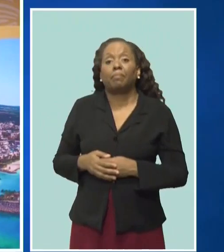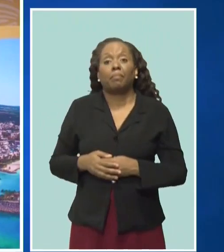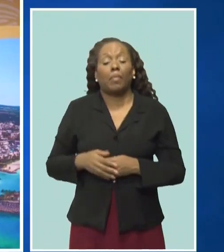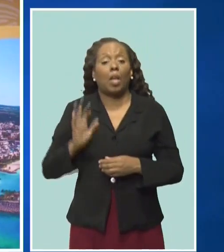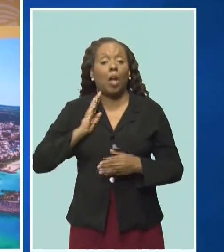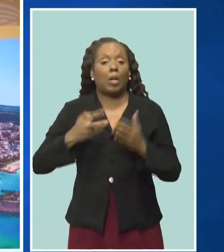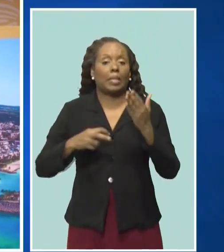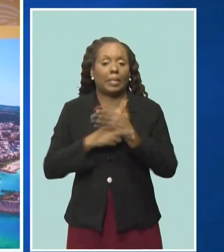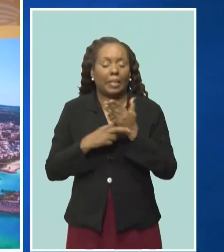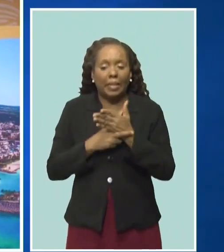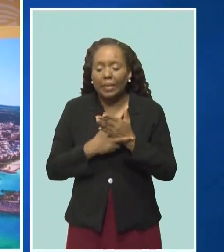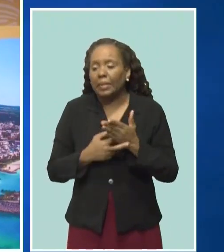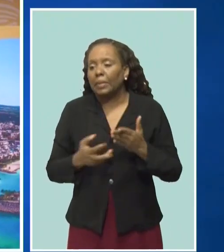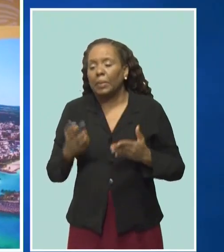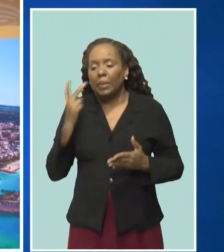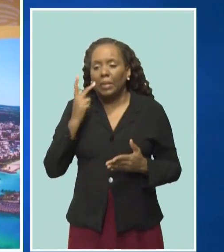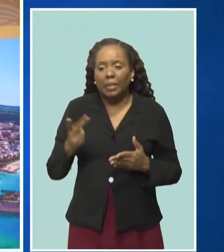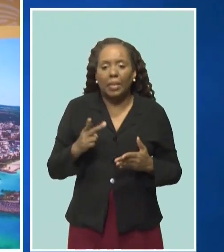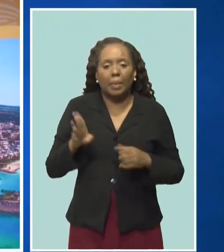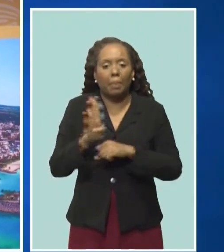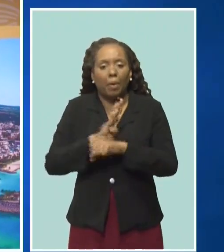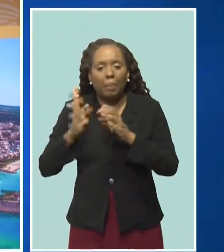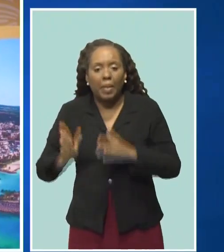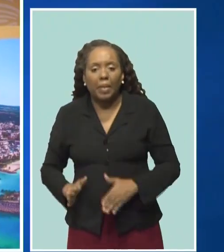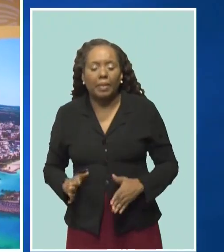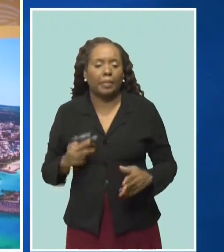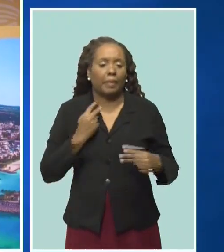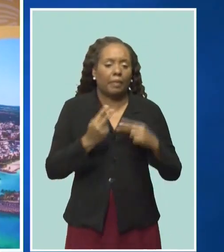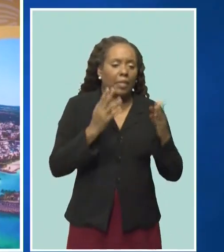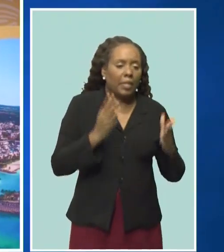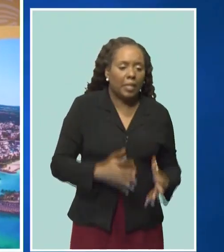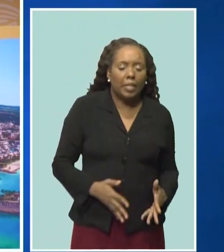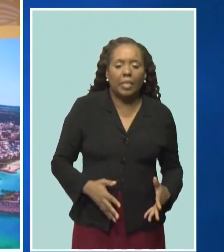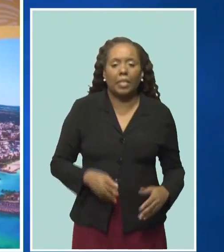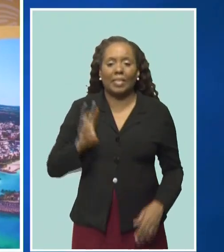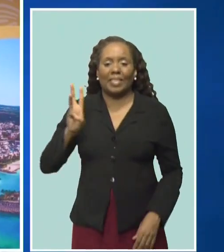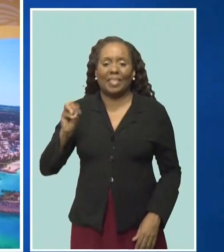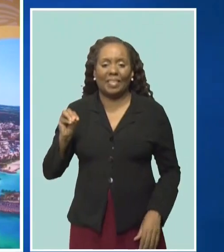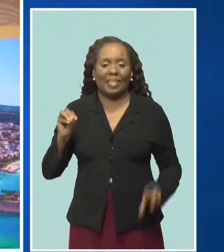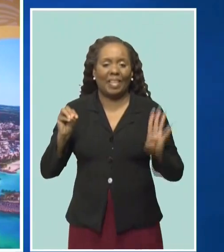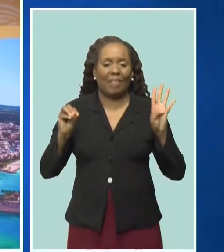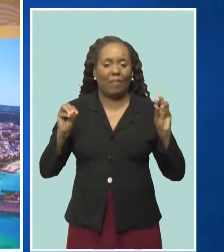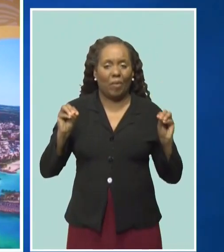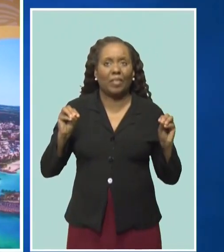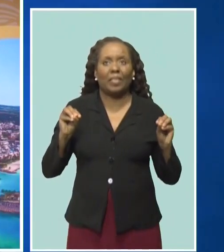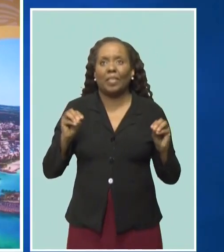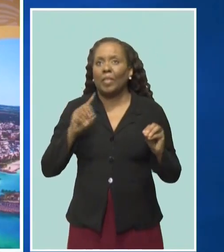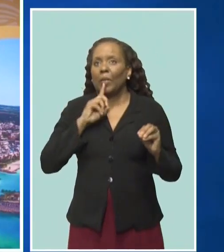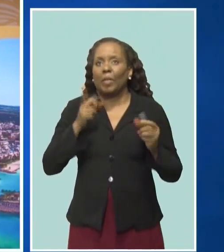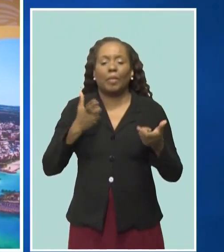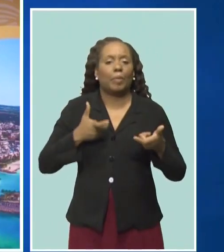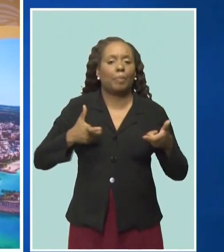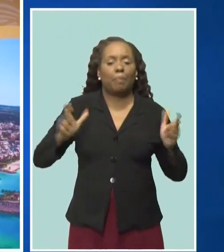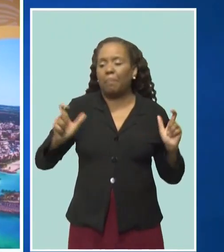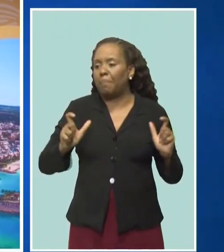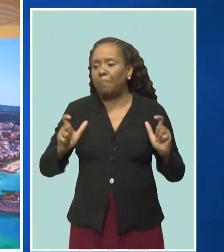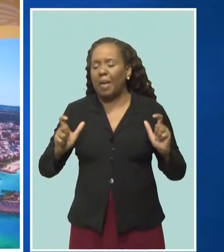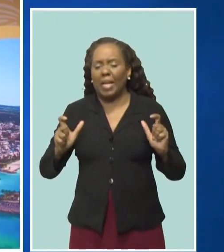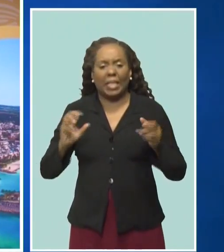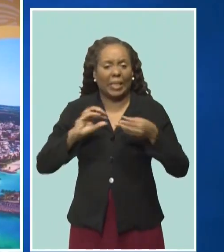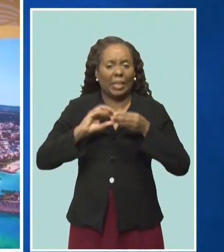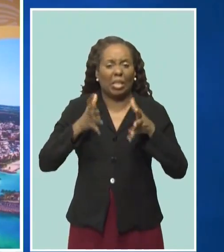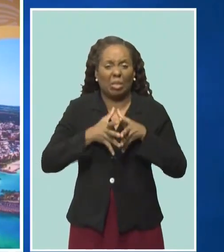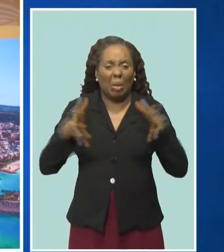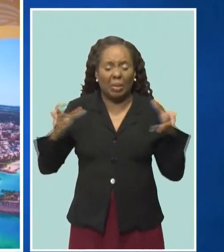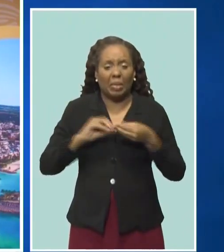between locals and visitors, and this is undoubtedly the highest visitation rate we have tracked for the festival in recent